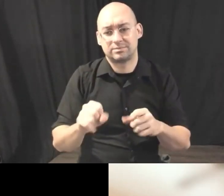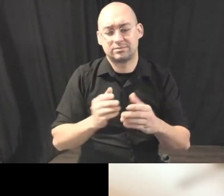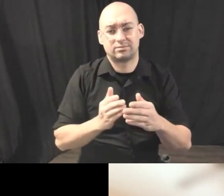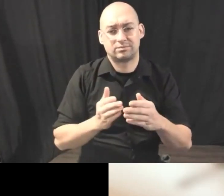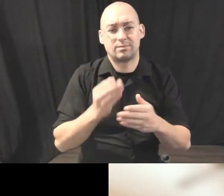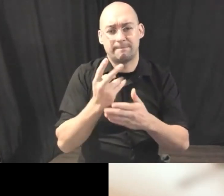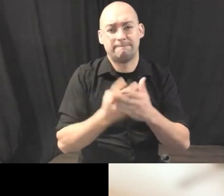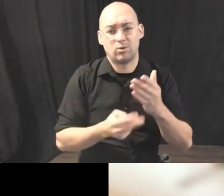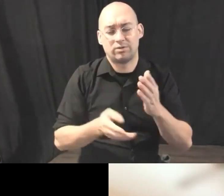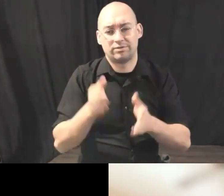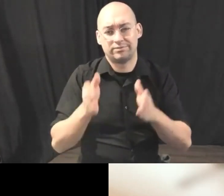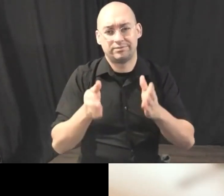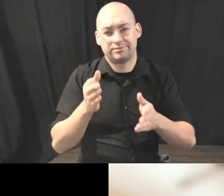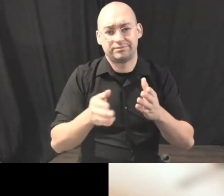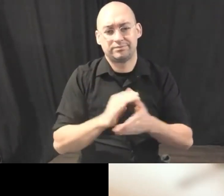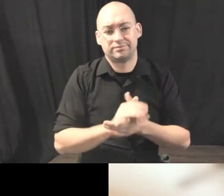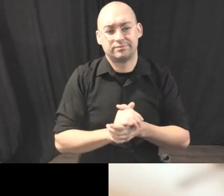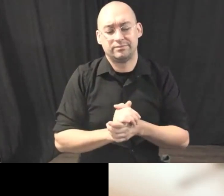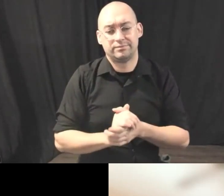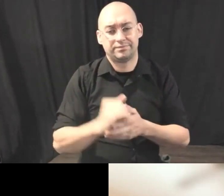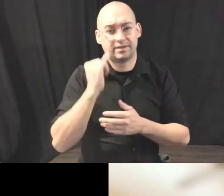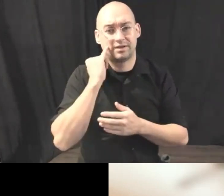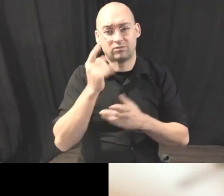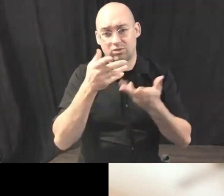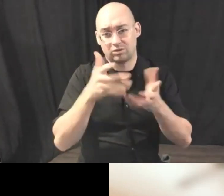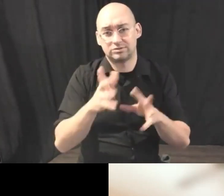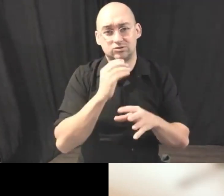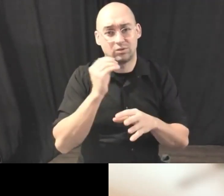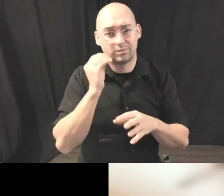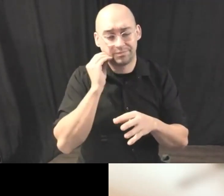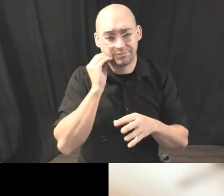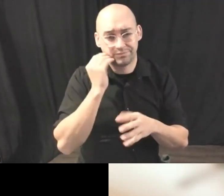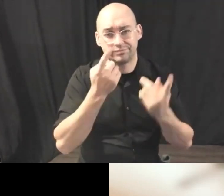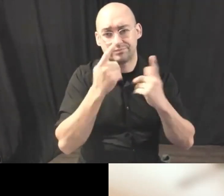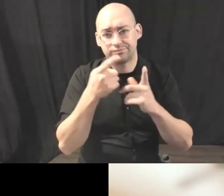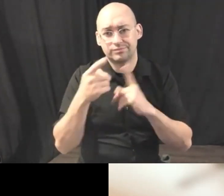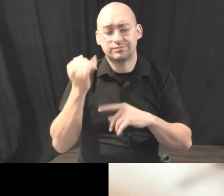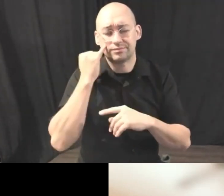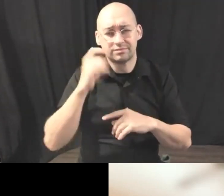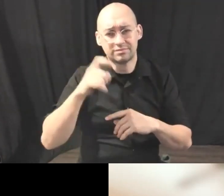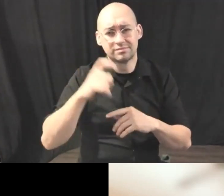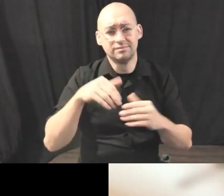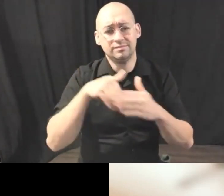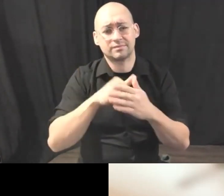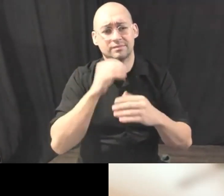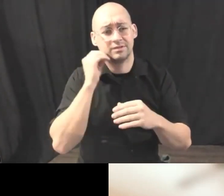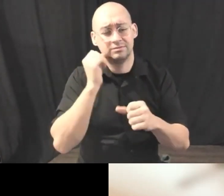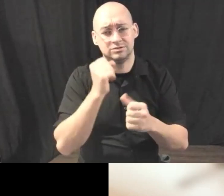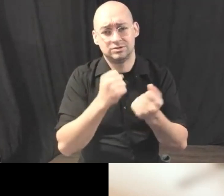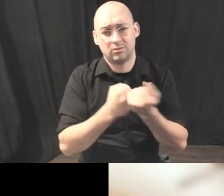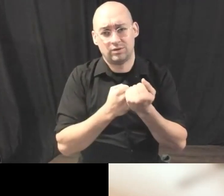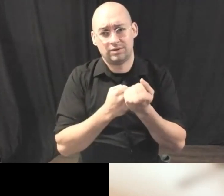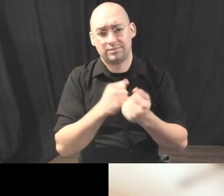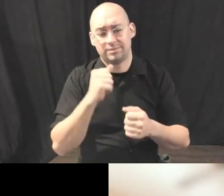fires. And if you've lost your home, what happens if you need in-home support. What happens if